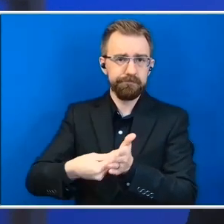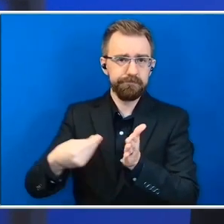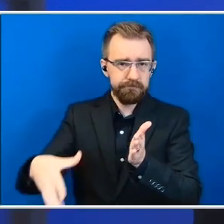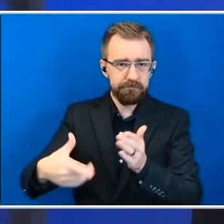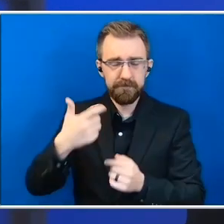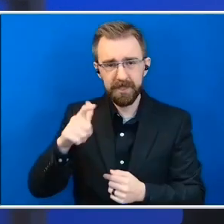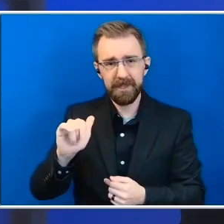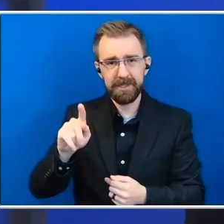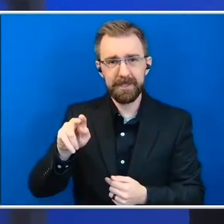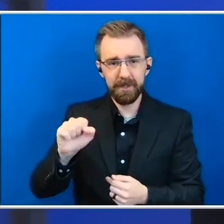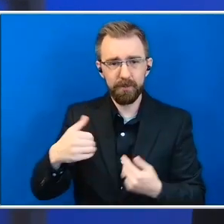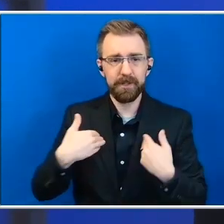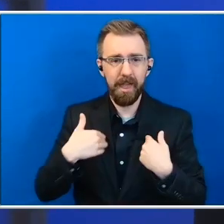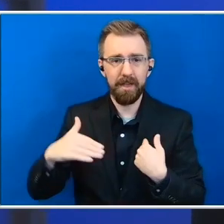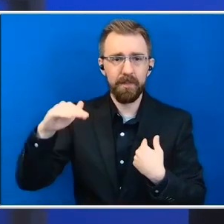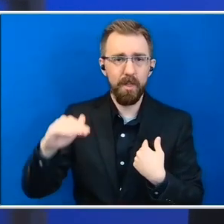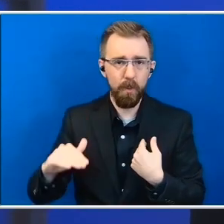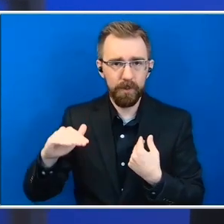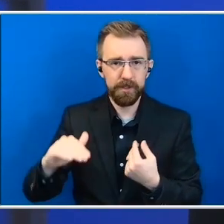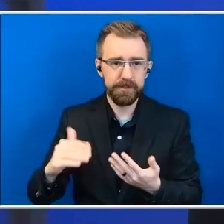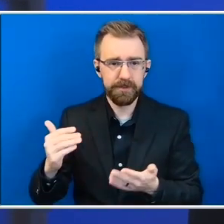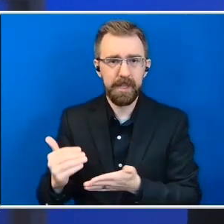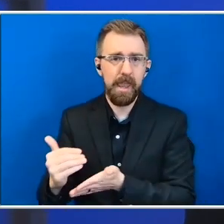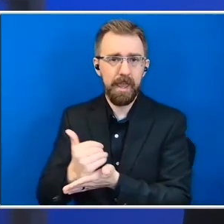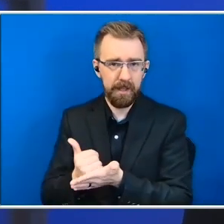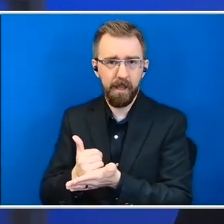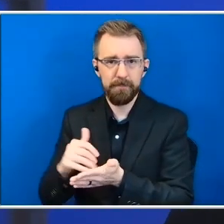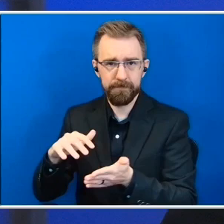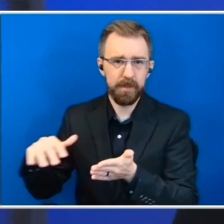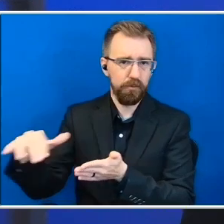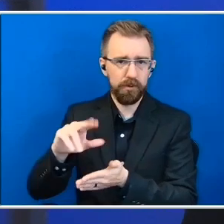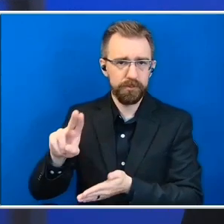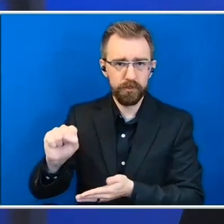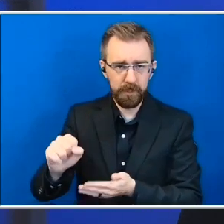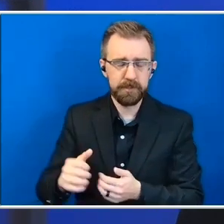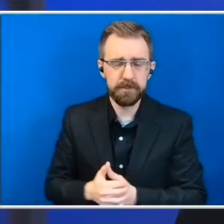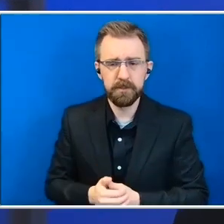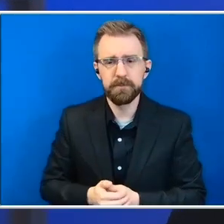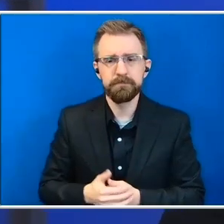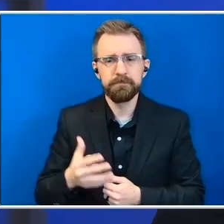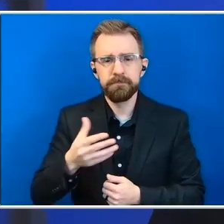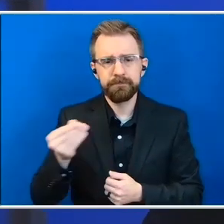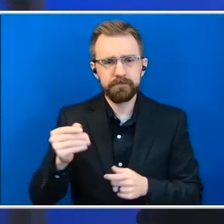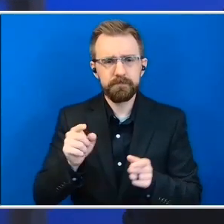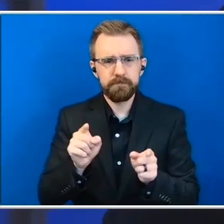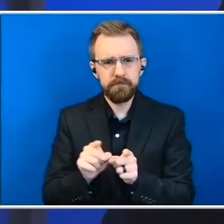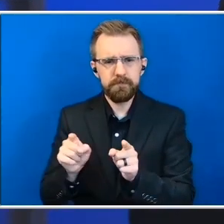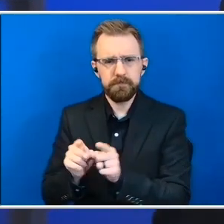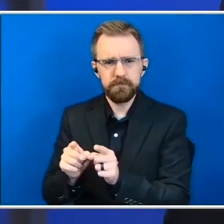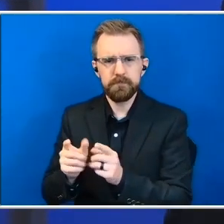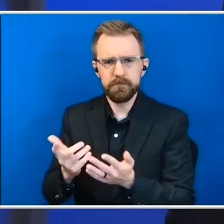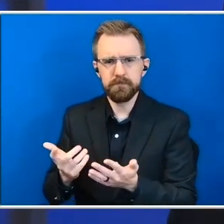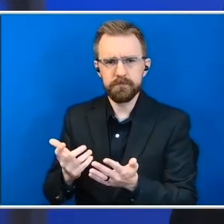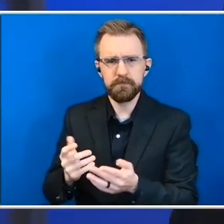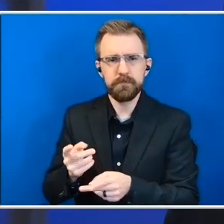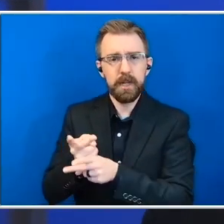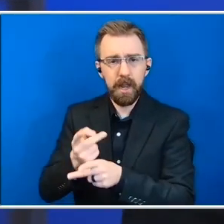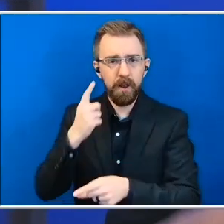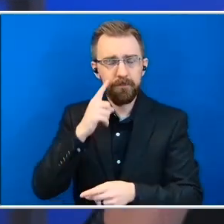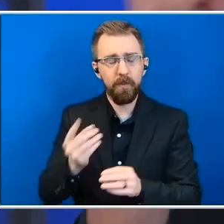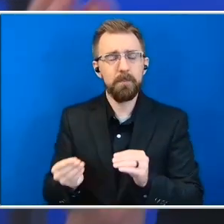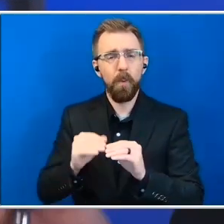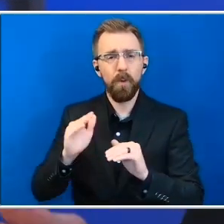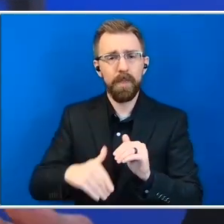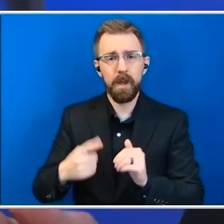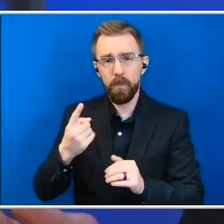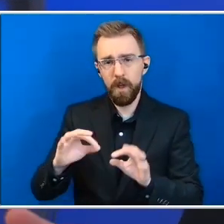the lowest incomes in the United States. And they're also caring for more than one family member, and